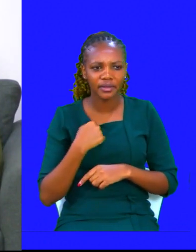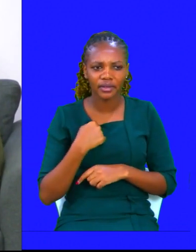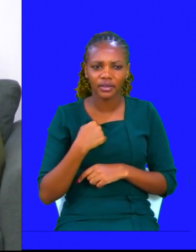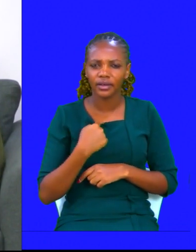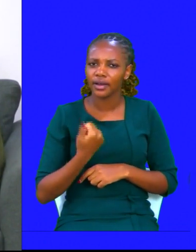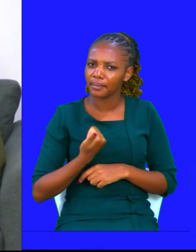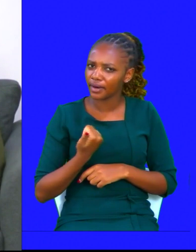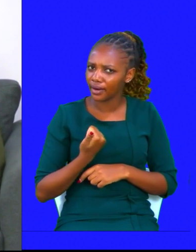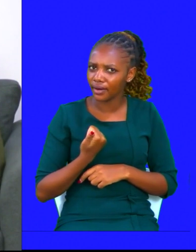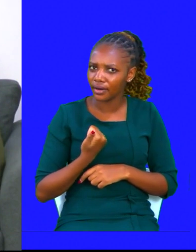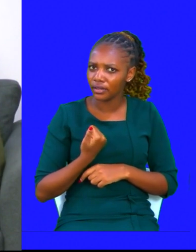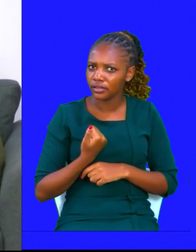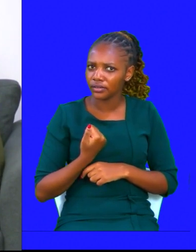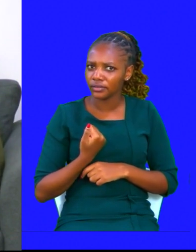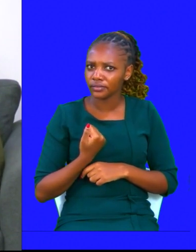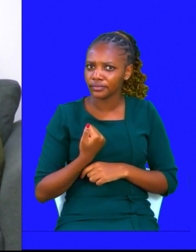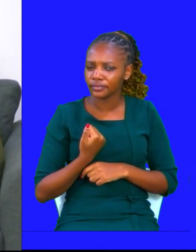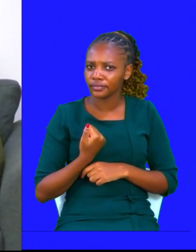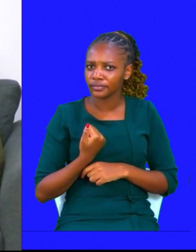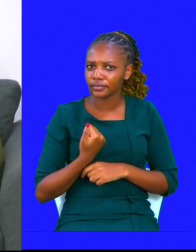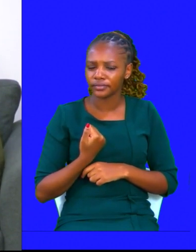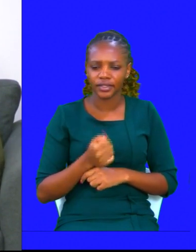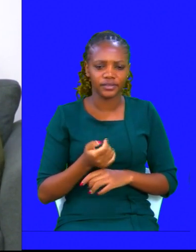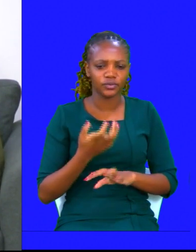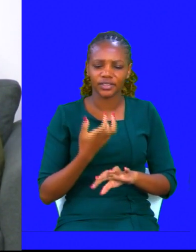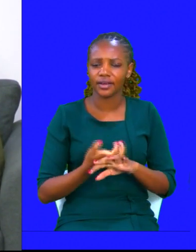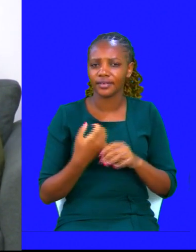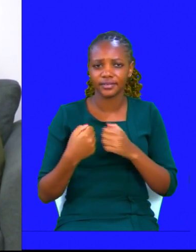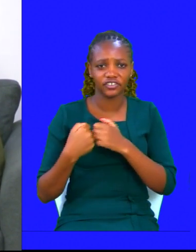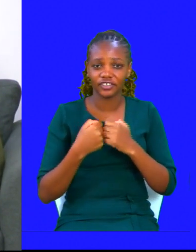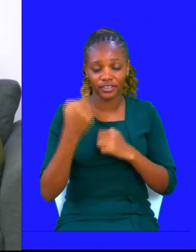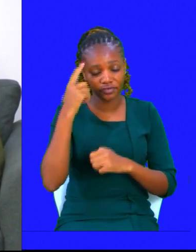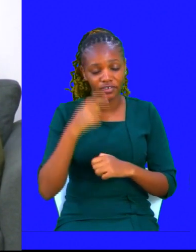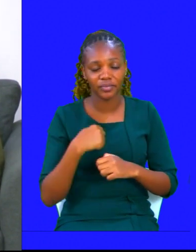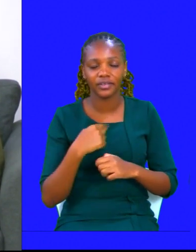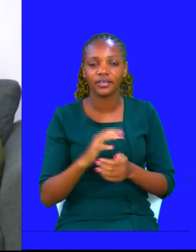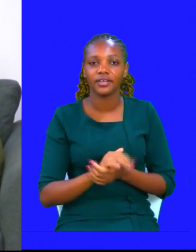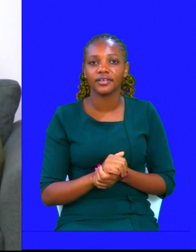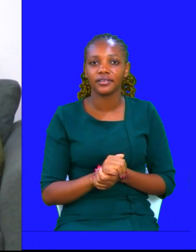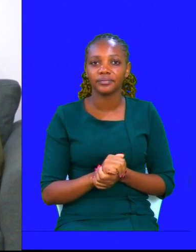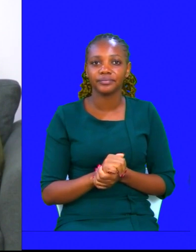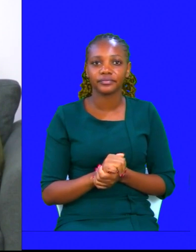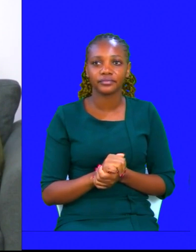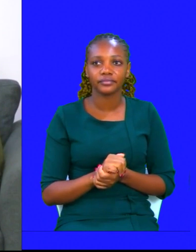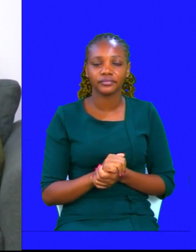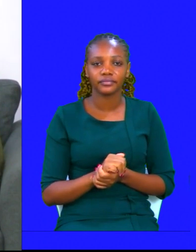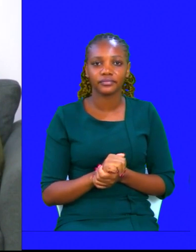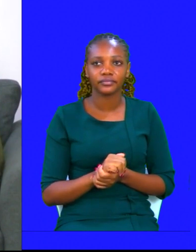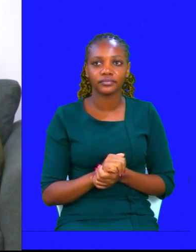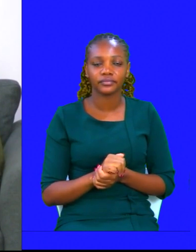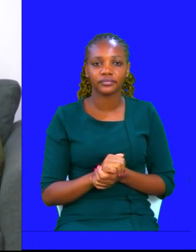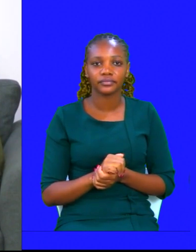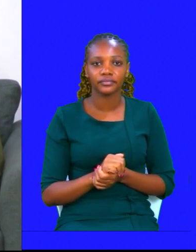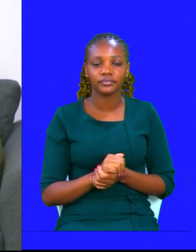a girl, that you're going to grow one day. So it was a really, really big challenge, and everyone associating you with the boys. That I would say was the